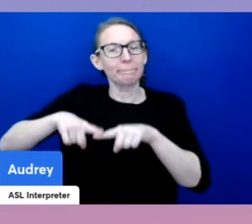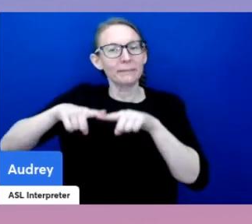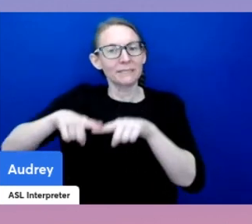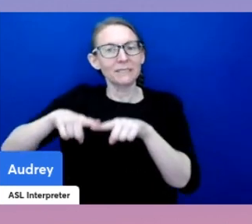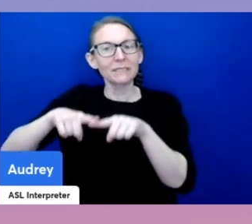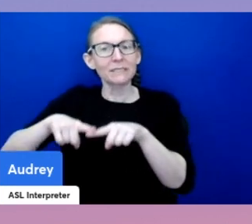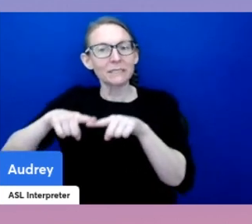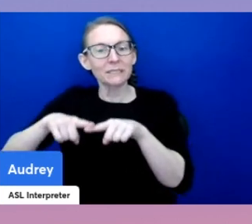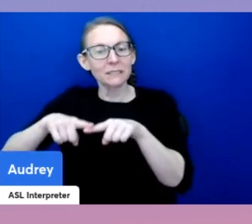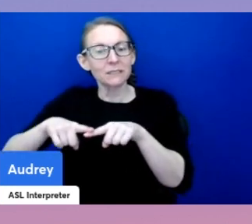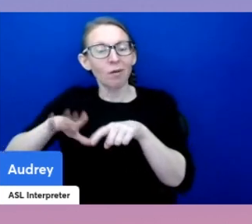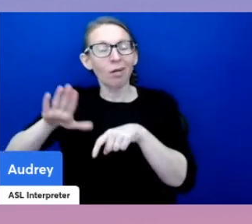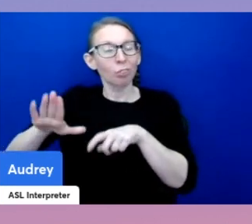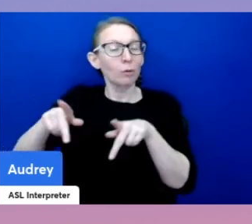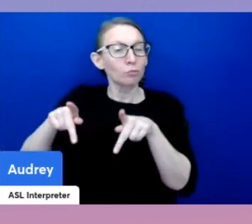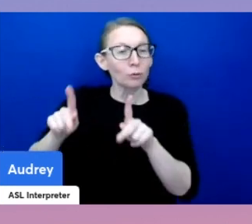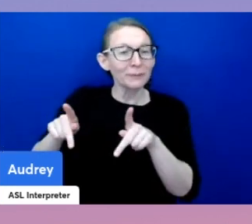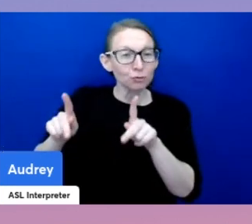the permission. I mean,